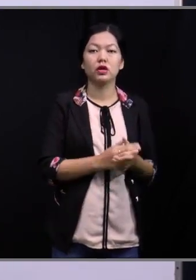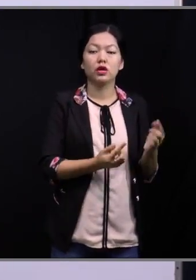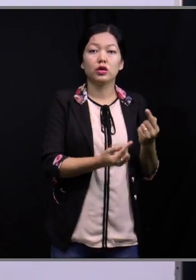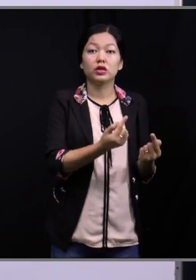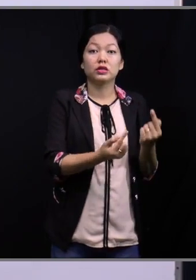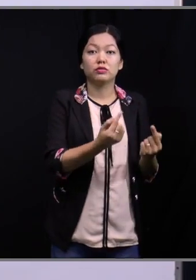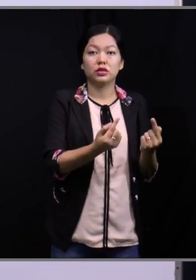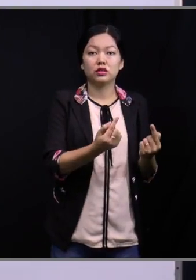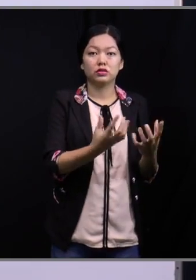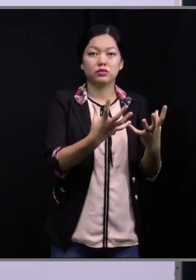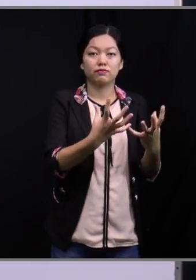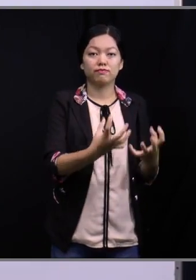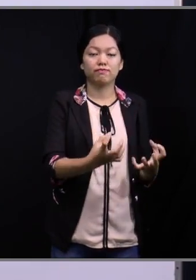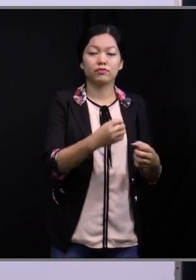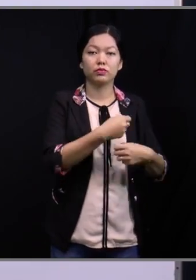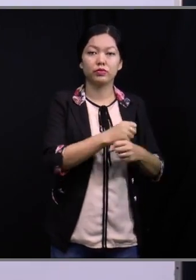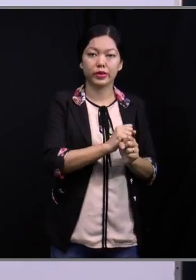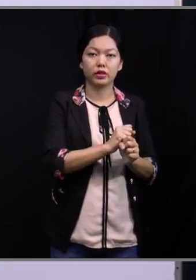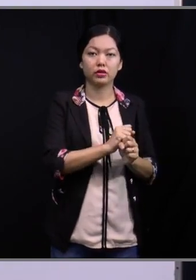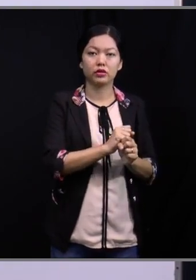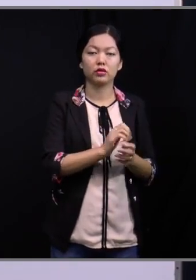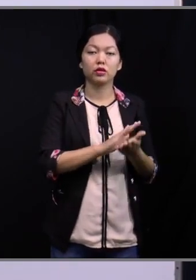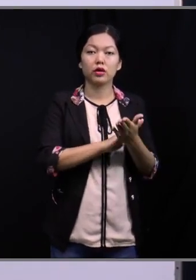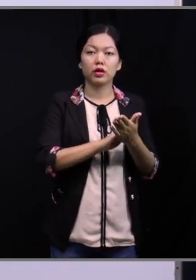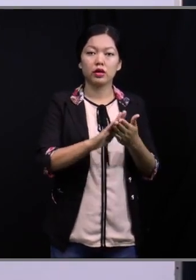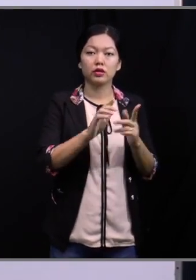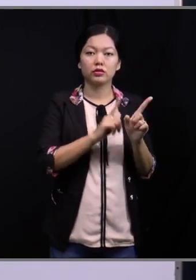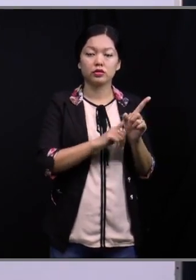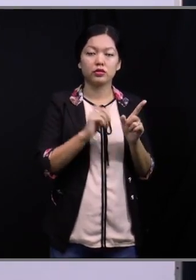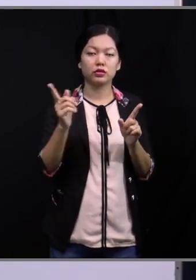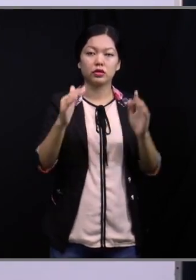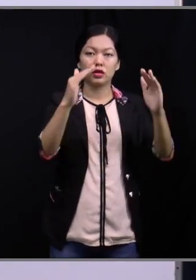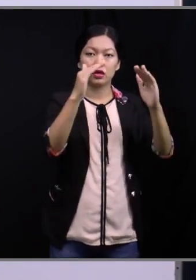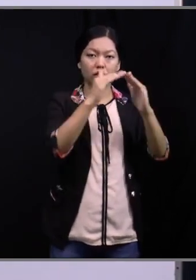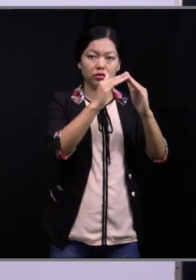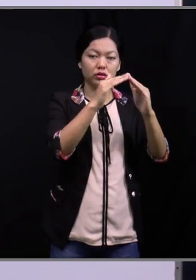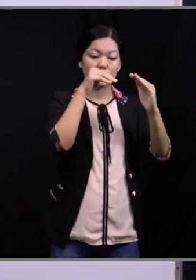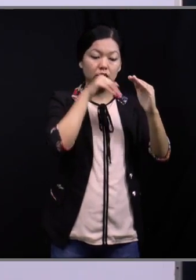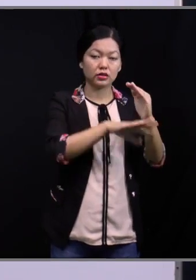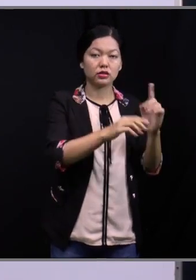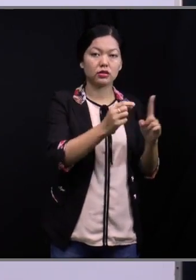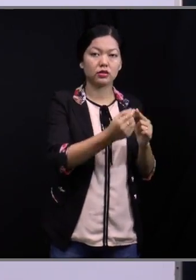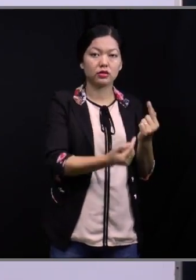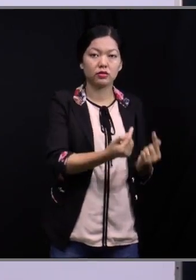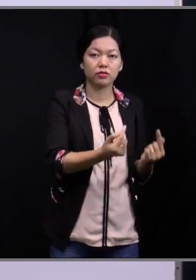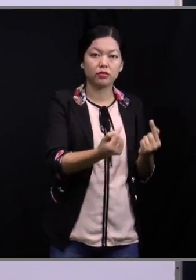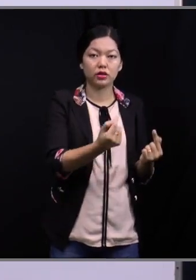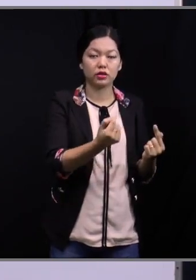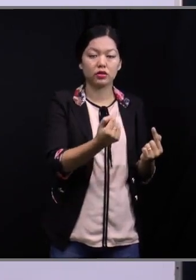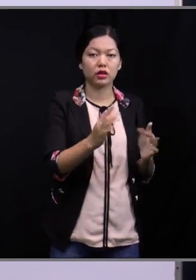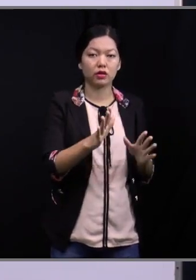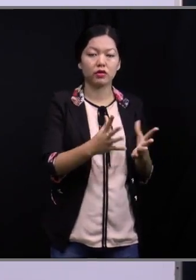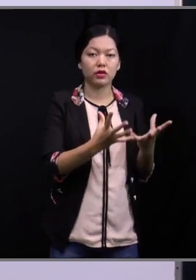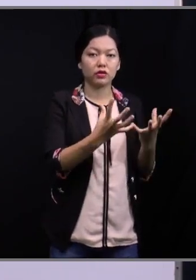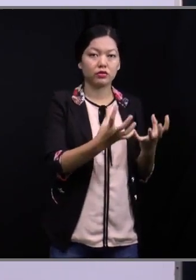they are placed in a sheet. So a herbarium is a storehouse of plant materials, where plant materials are dried,